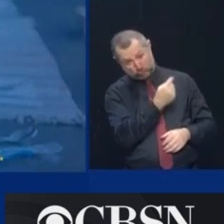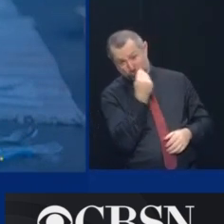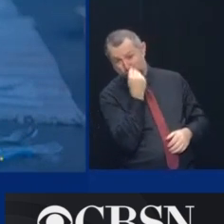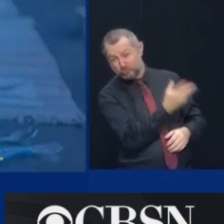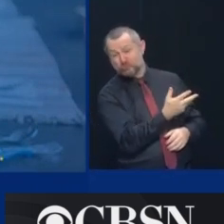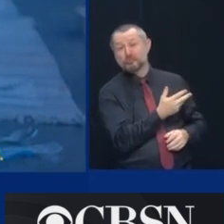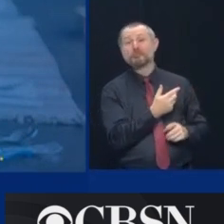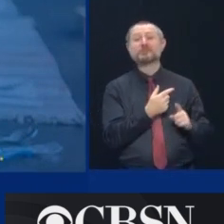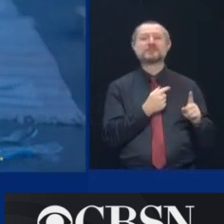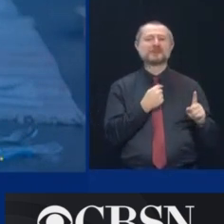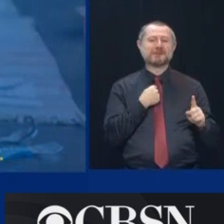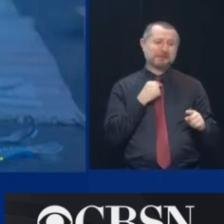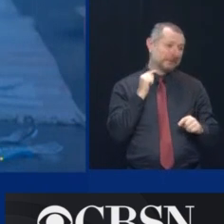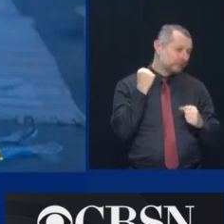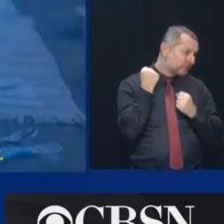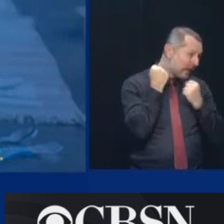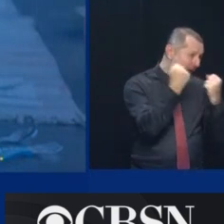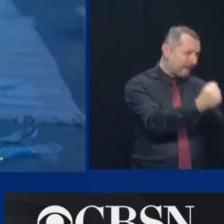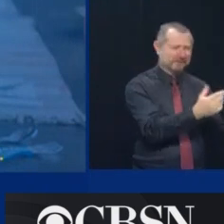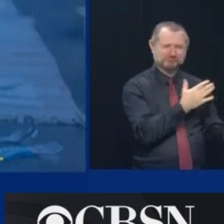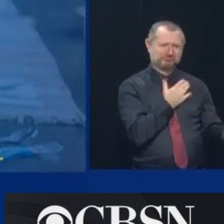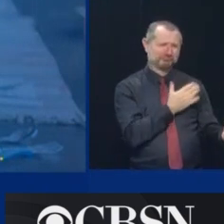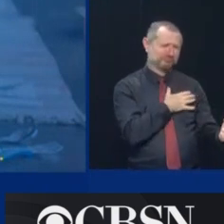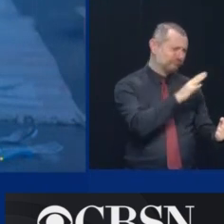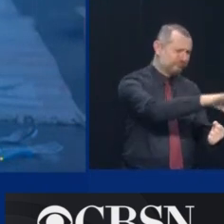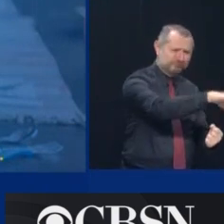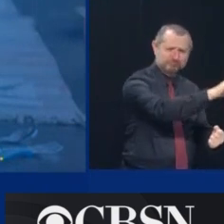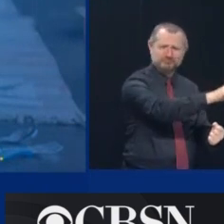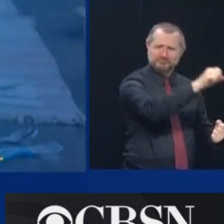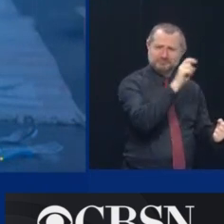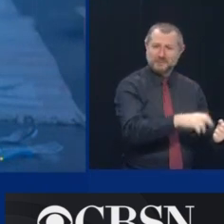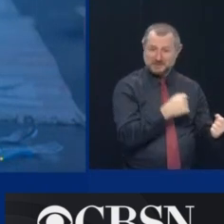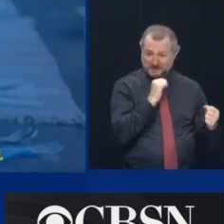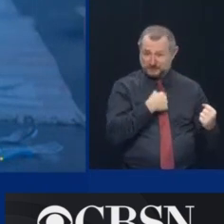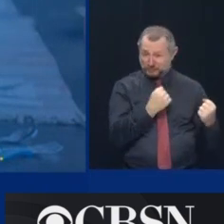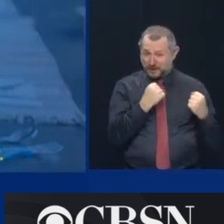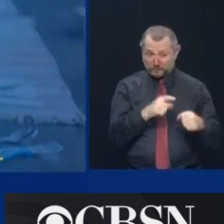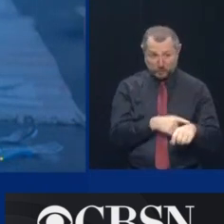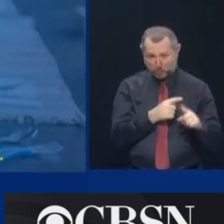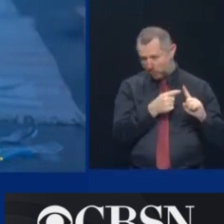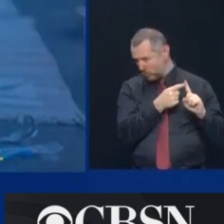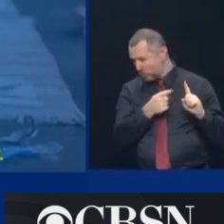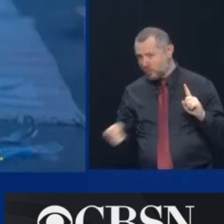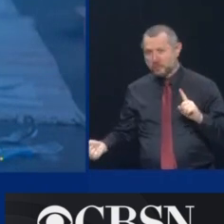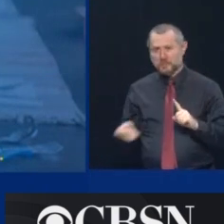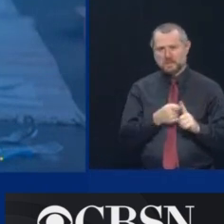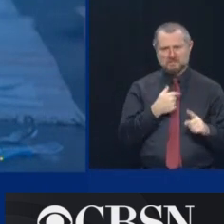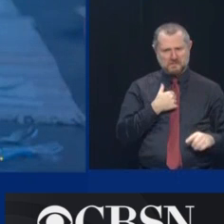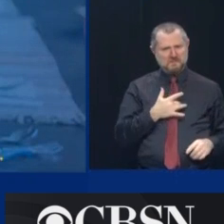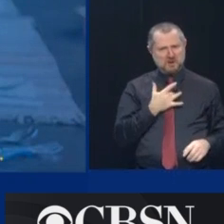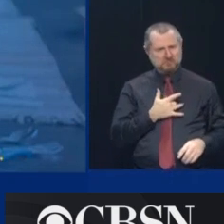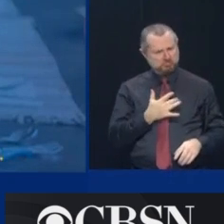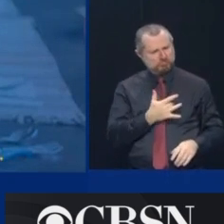up. That's a long ride, Chicago. That's how bad I felt. I said, I'll come pick you up.